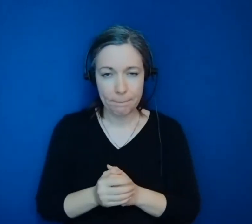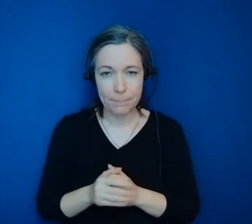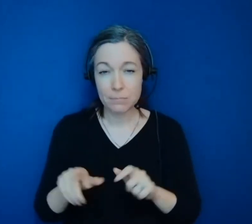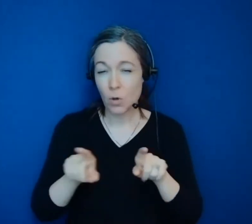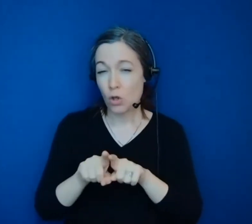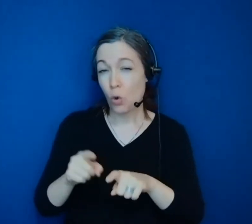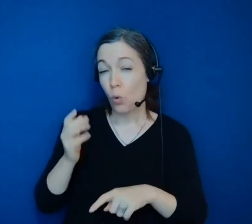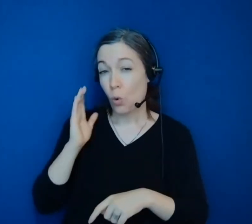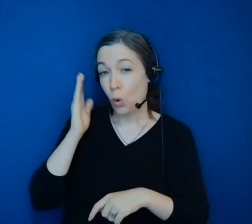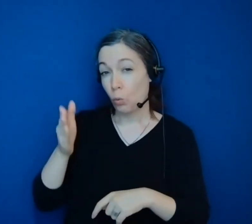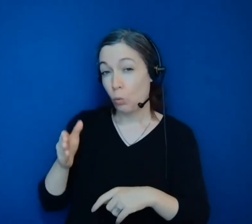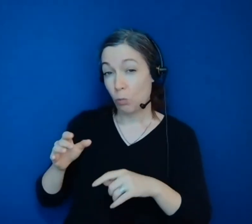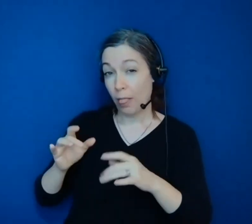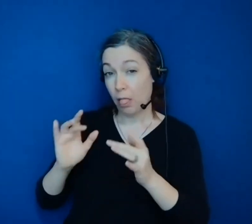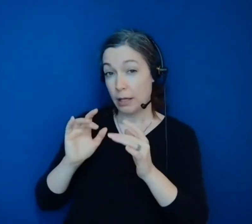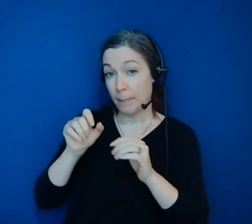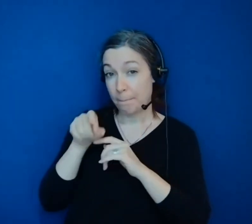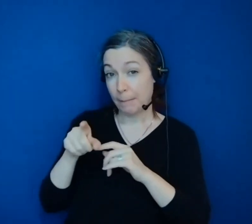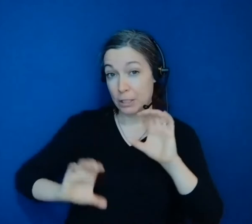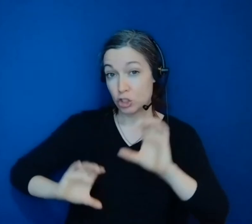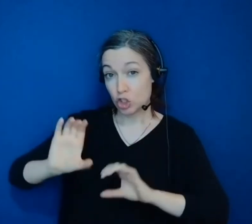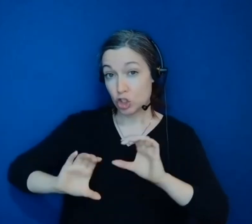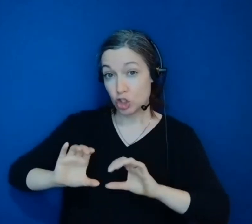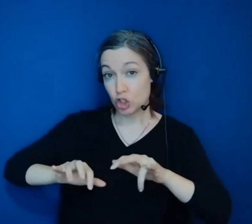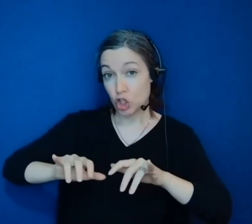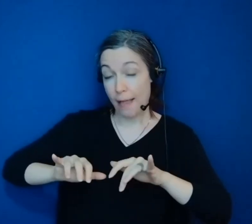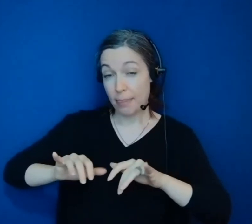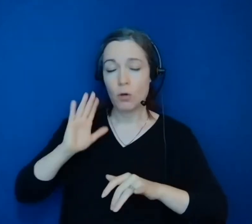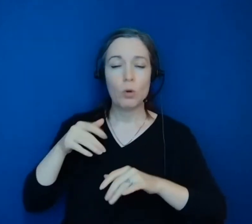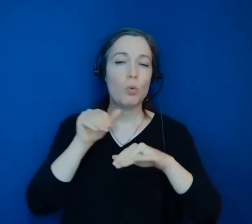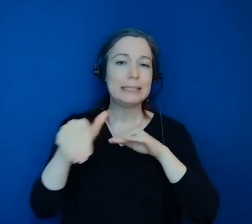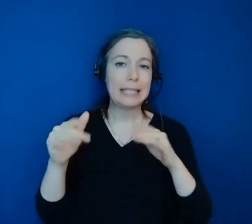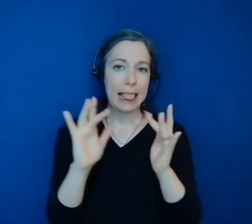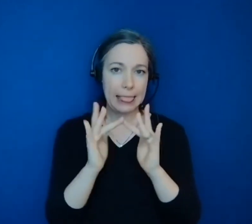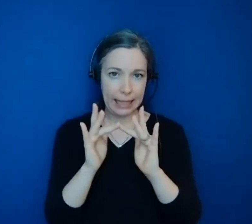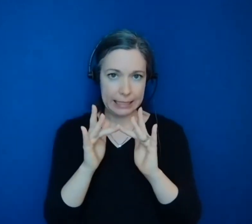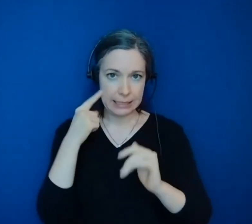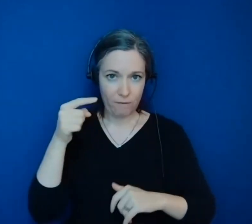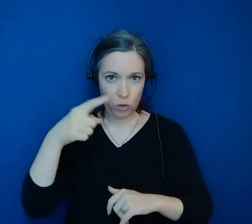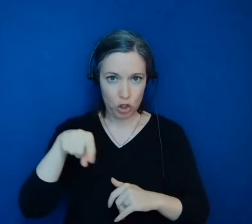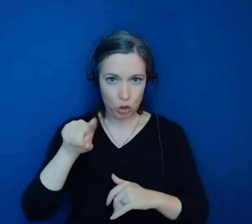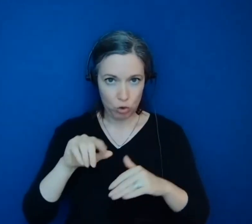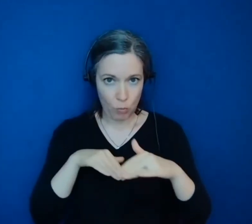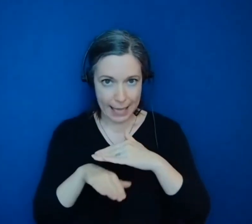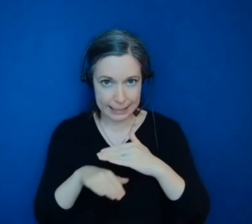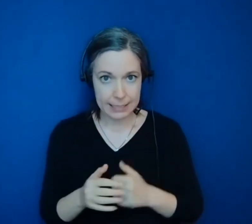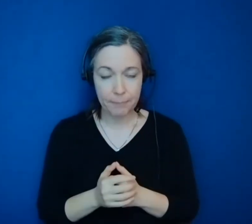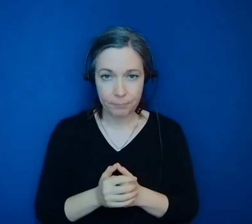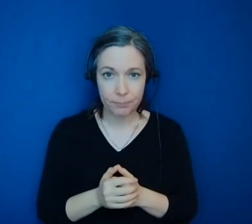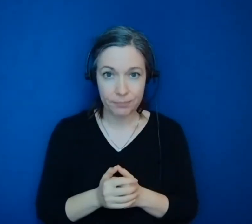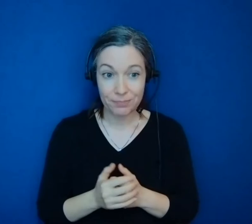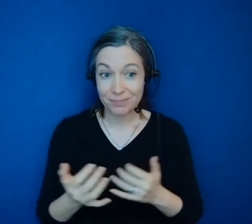go over in the presentation in the chat as well for you to be able to access and click on right away. So now I'd like to ask if our